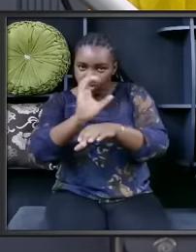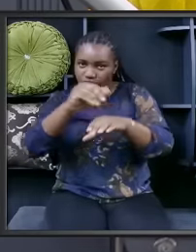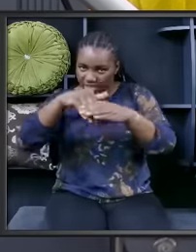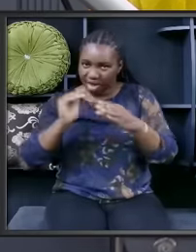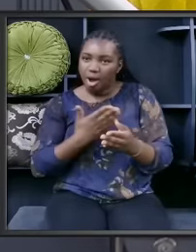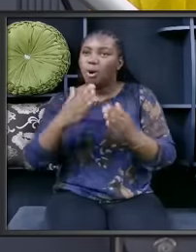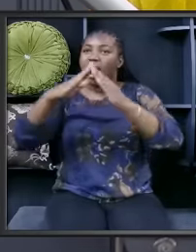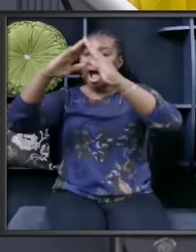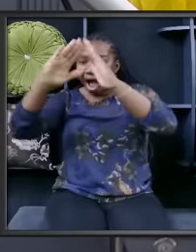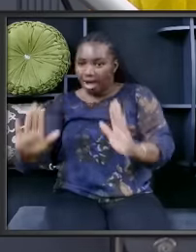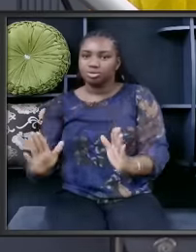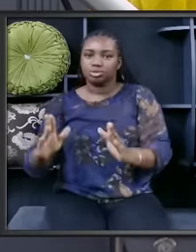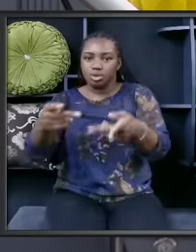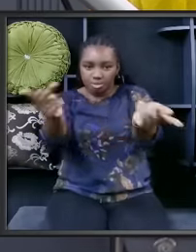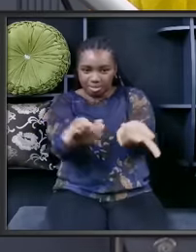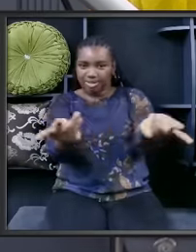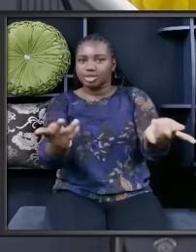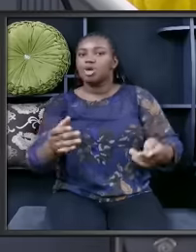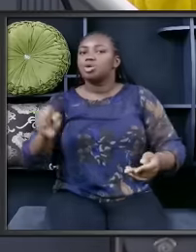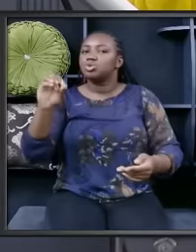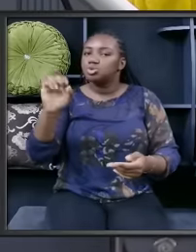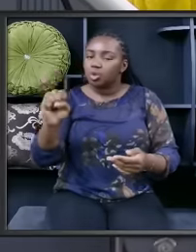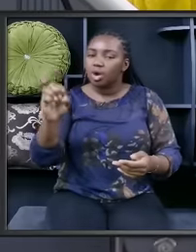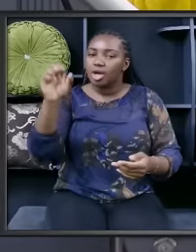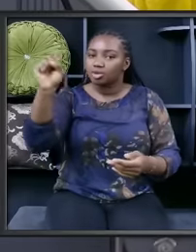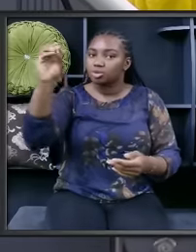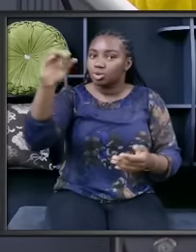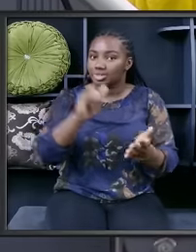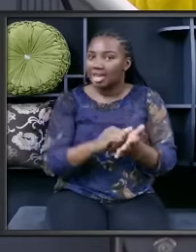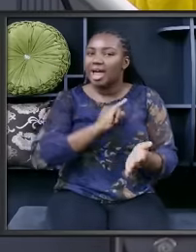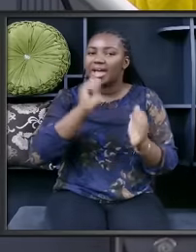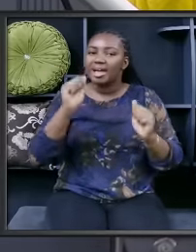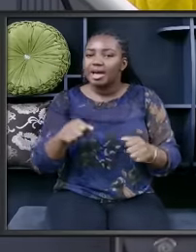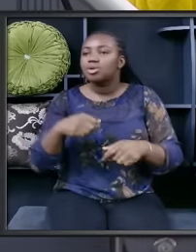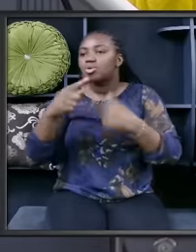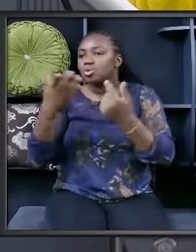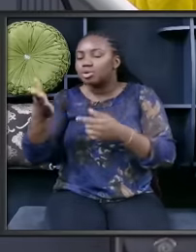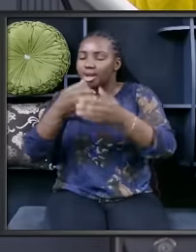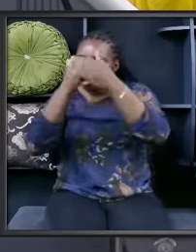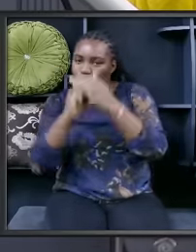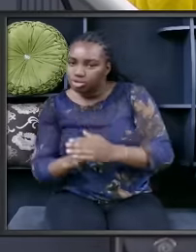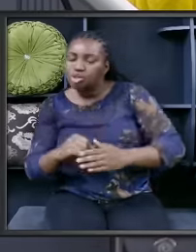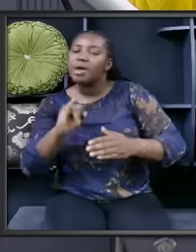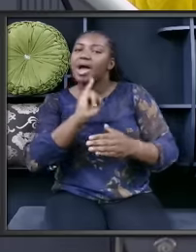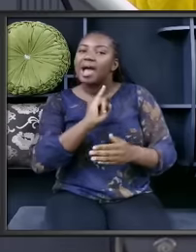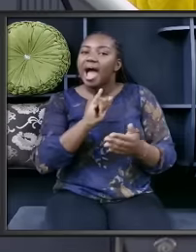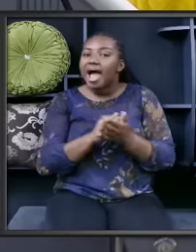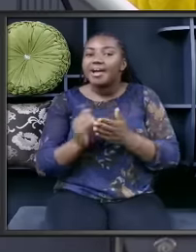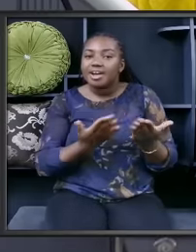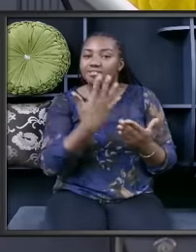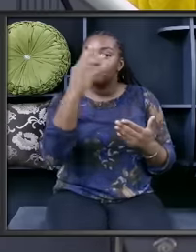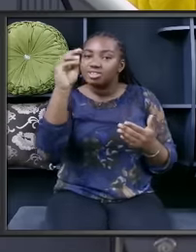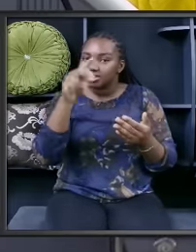come out. Then he didn't say he no get money. I can't carry 50,000 naira where I get that time. Give him Pastor